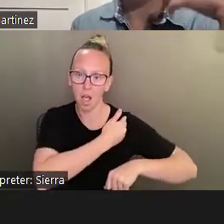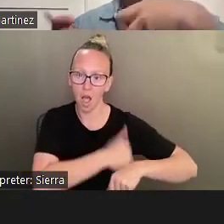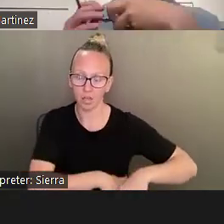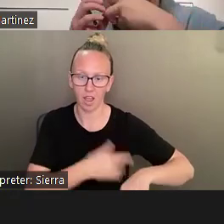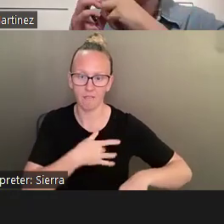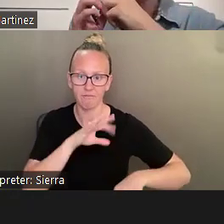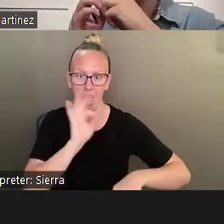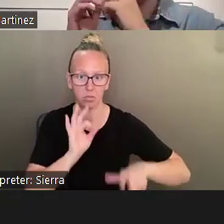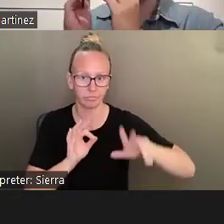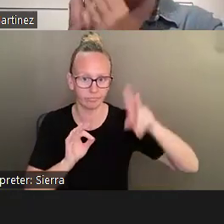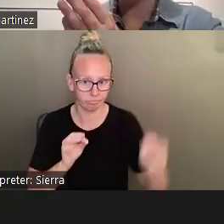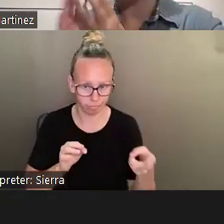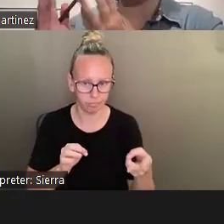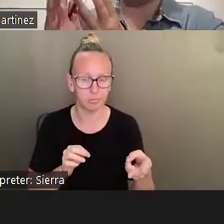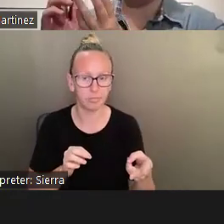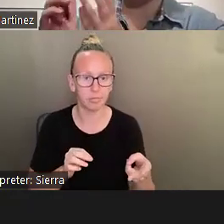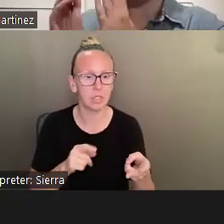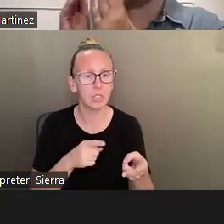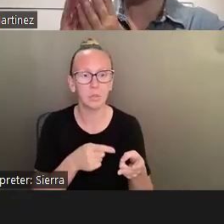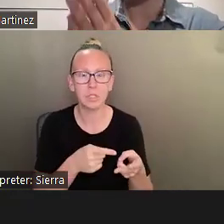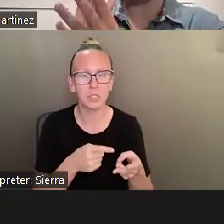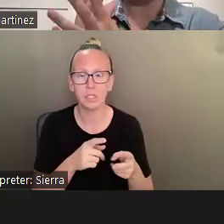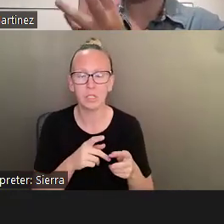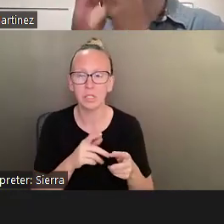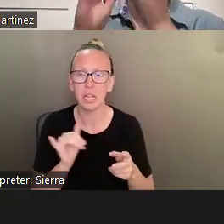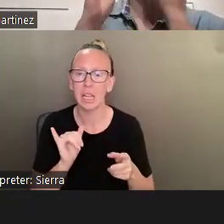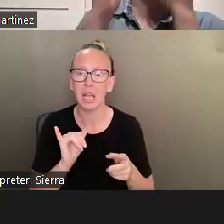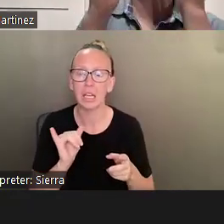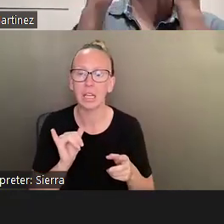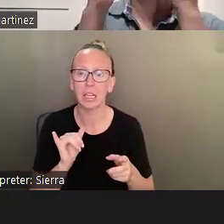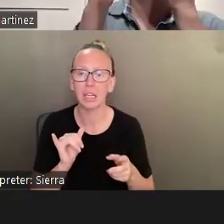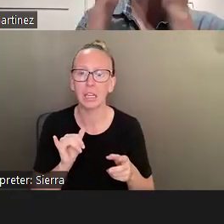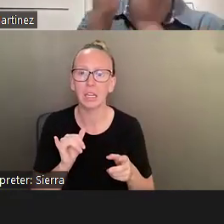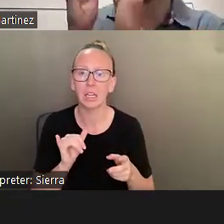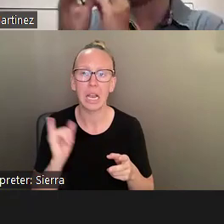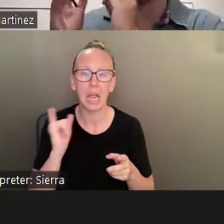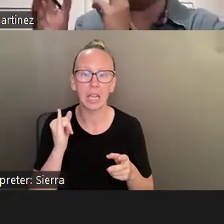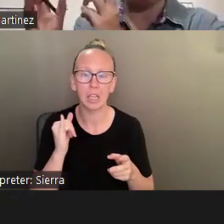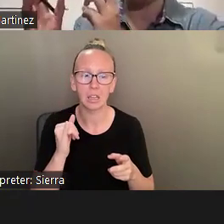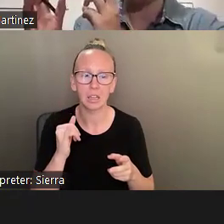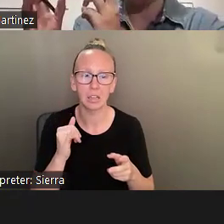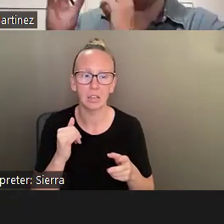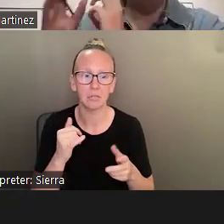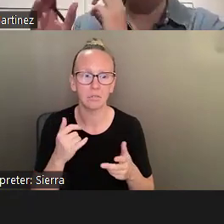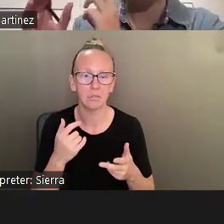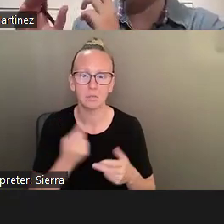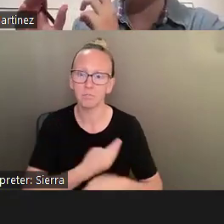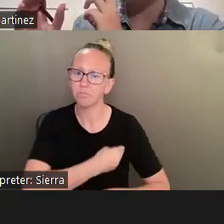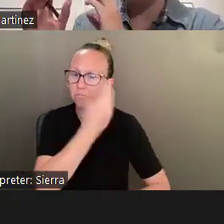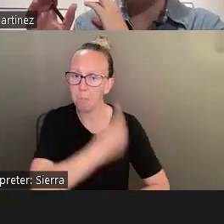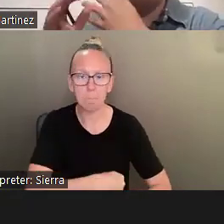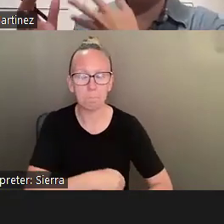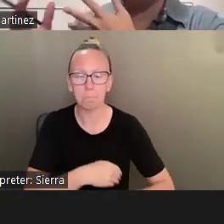if it was so clean. It was as if it was as if it had been like mechanically separated. It was so